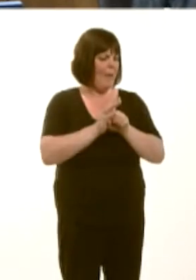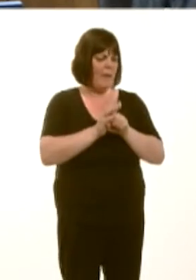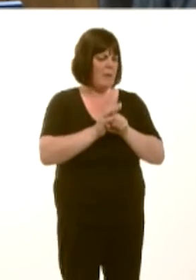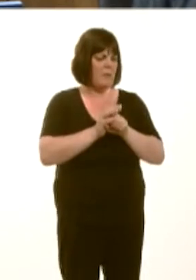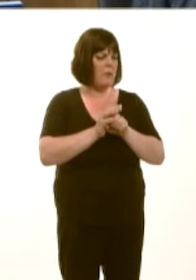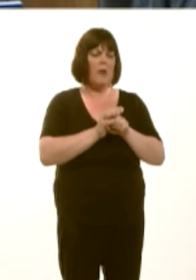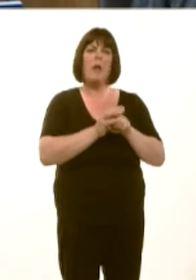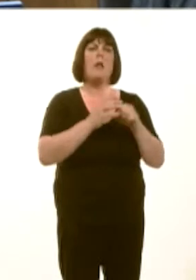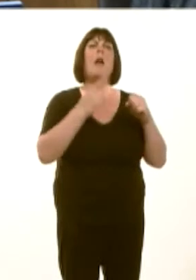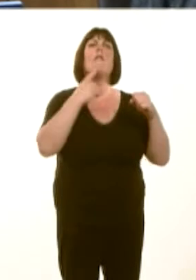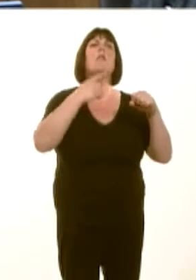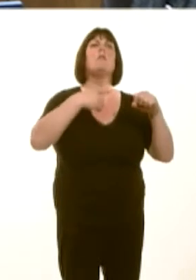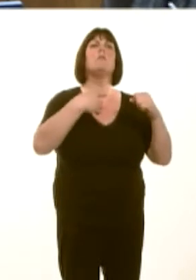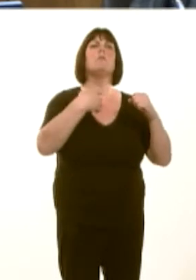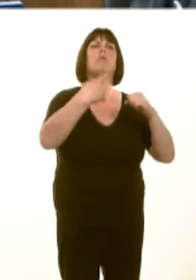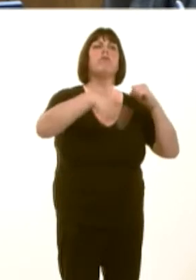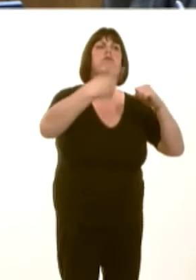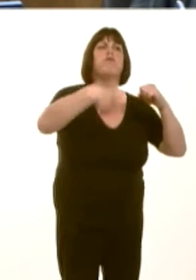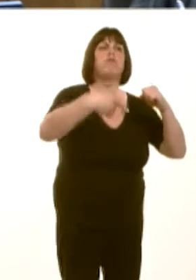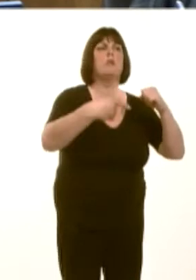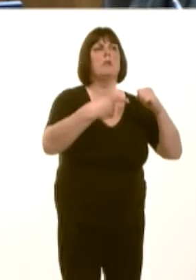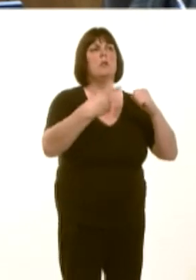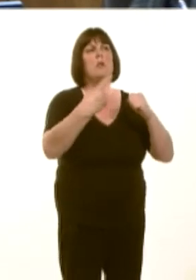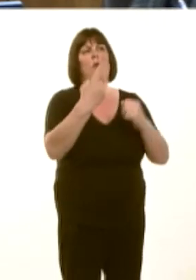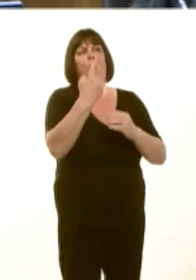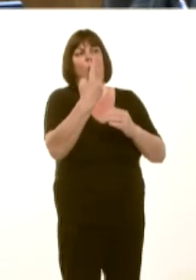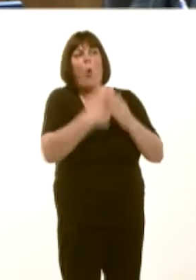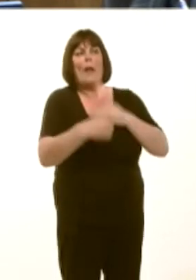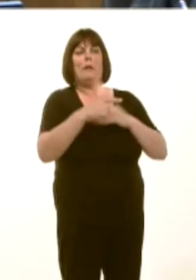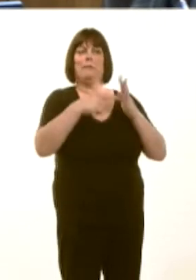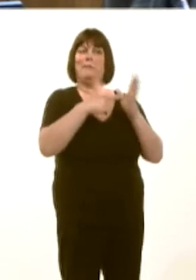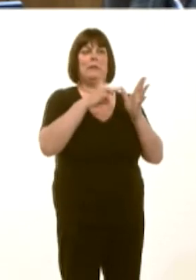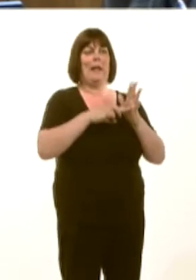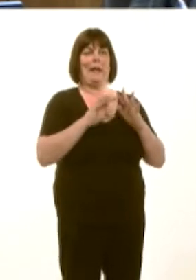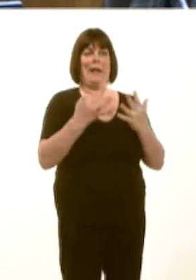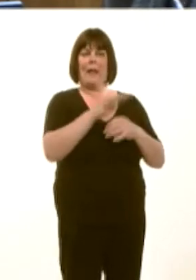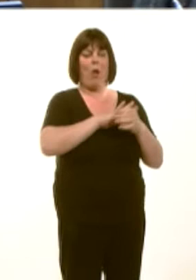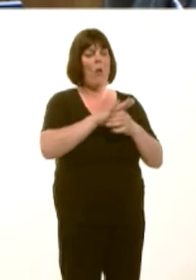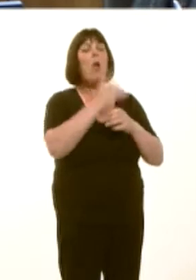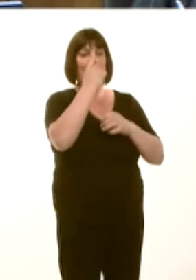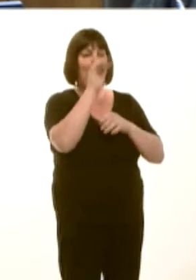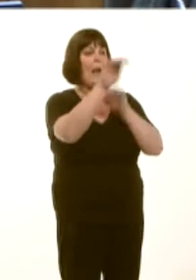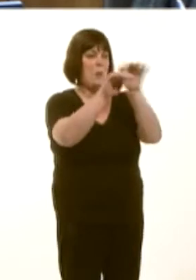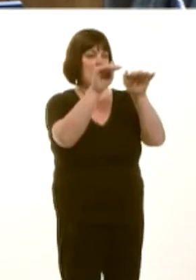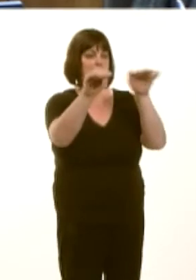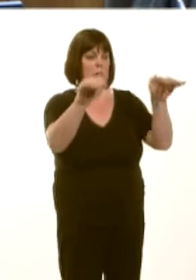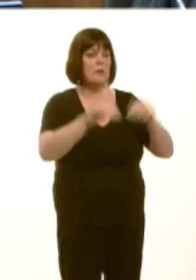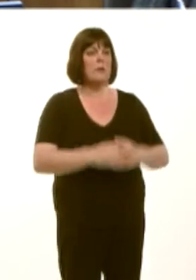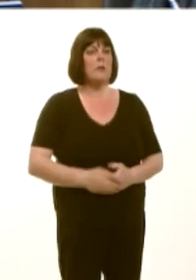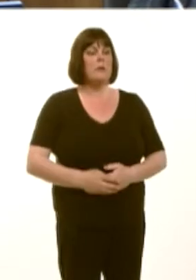having windmills outside the TAN 8 areas, but it is possible to demonstrate that it's